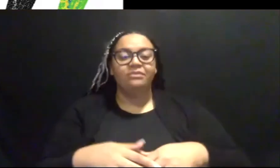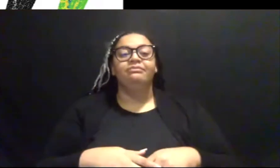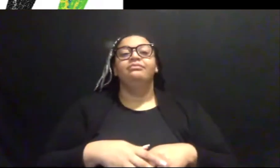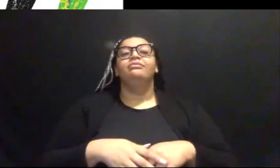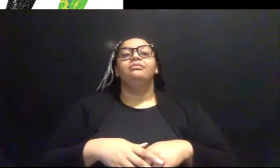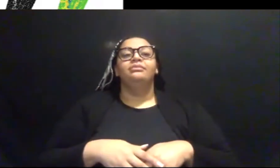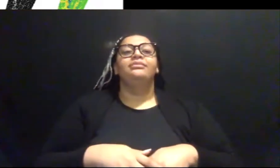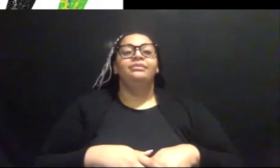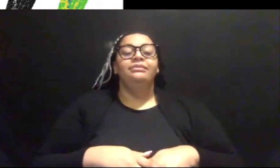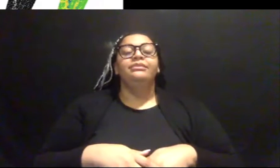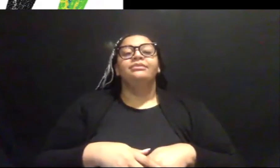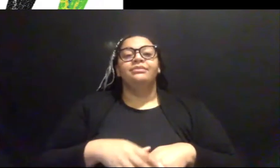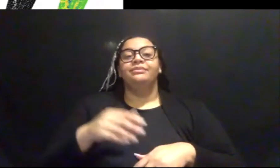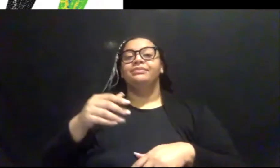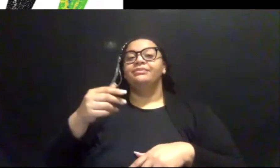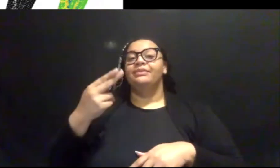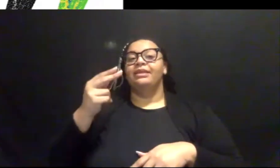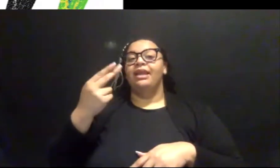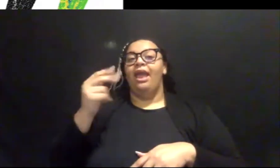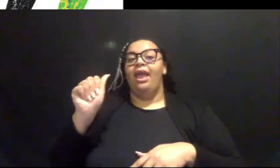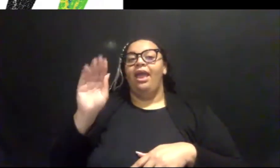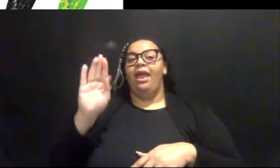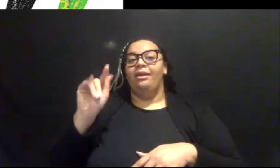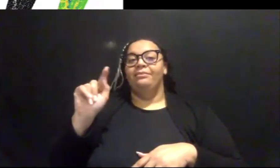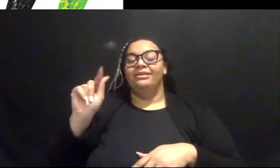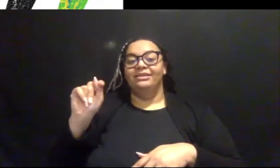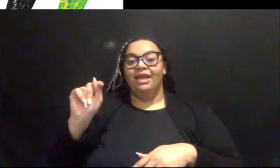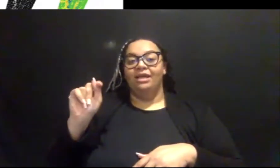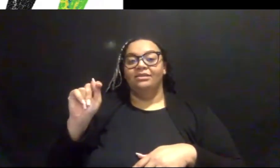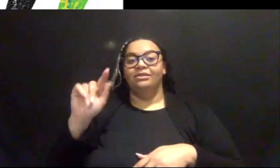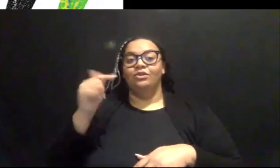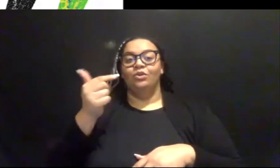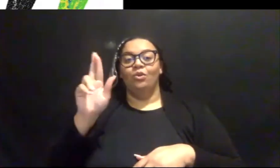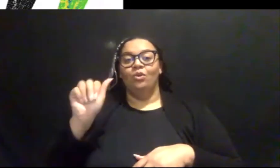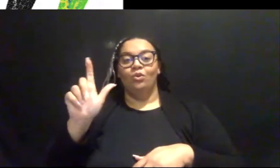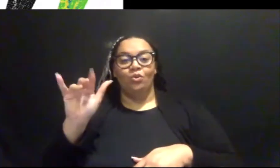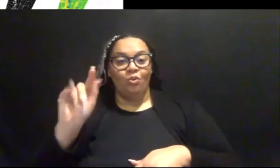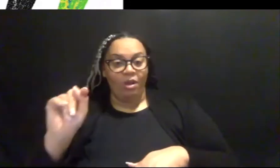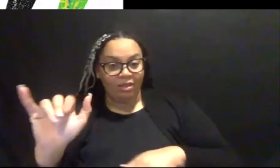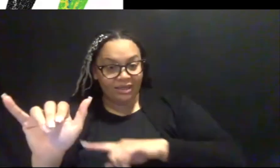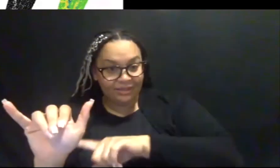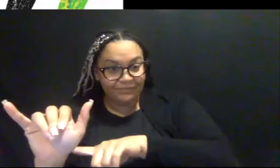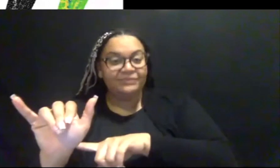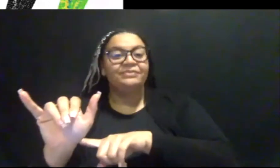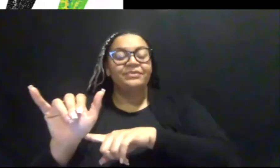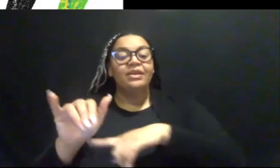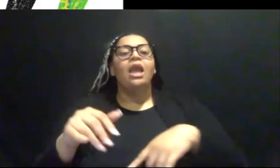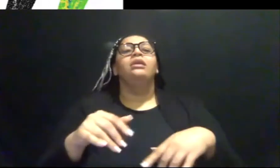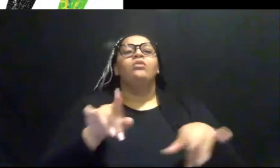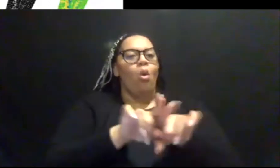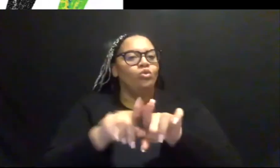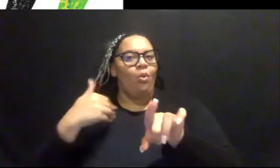right? Habitat quality. And so we use this as a proxy for agriculture and habitat degradation. And then